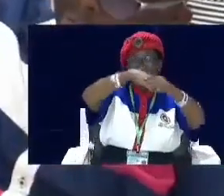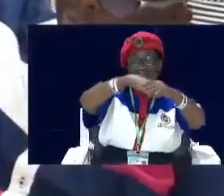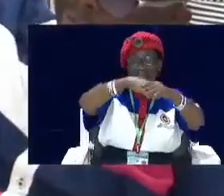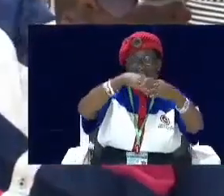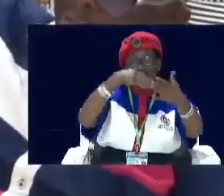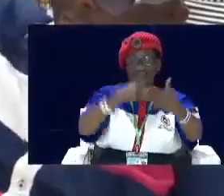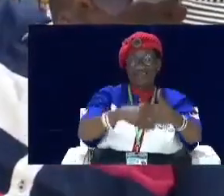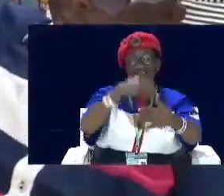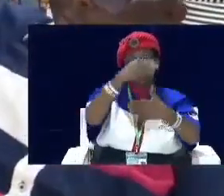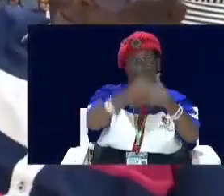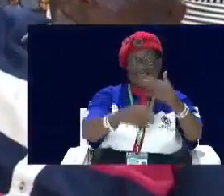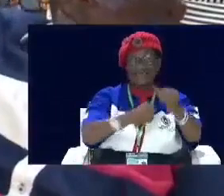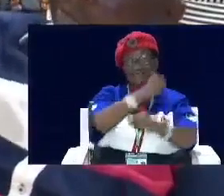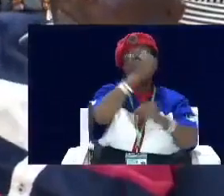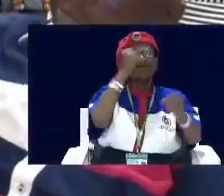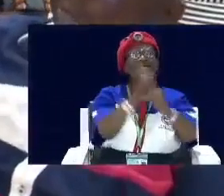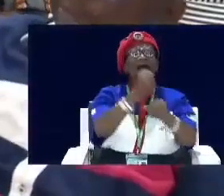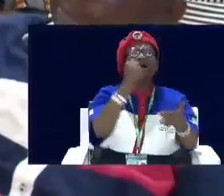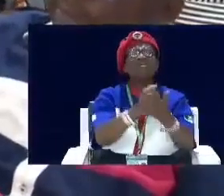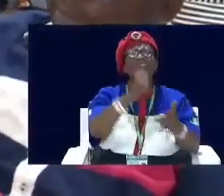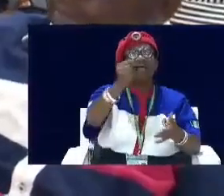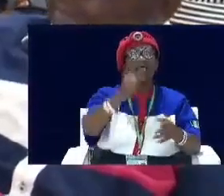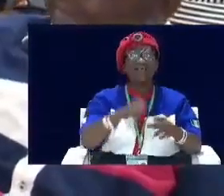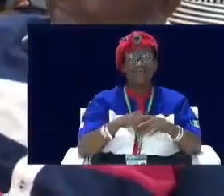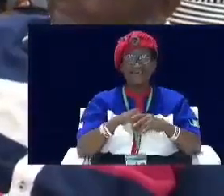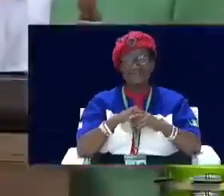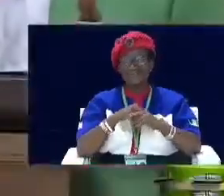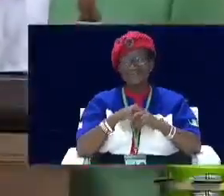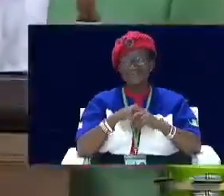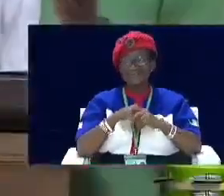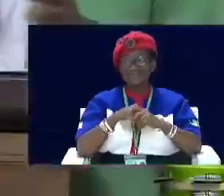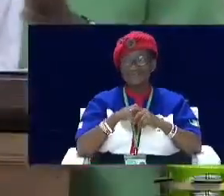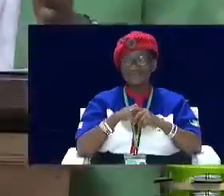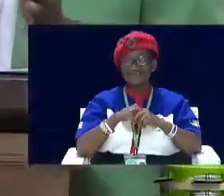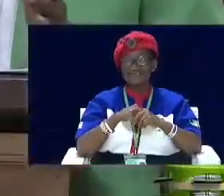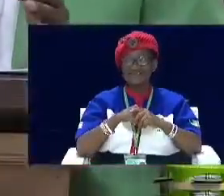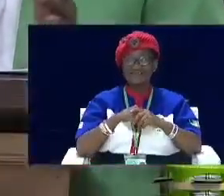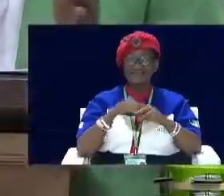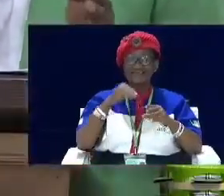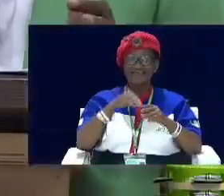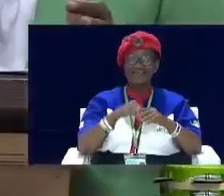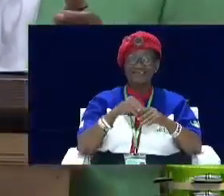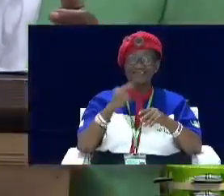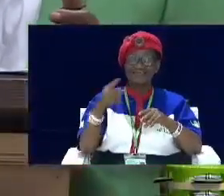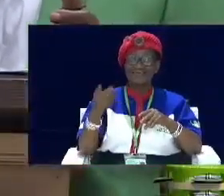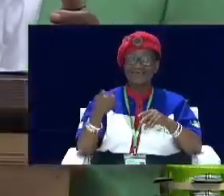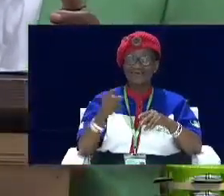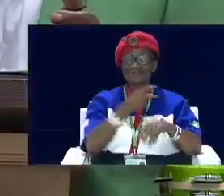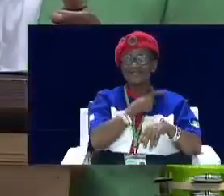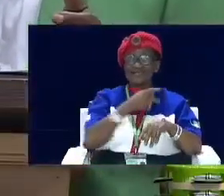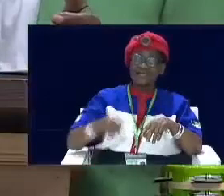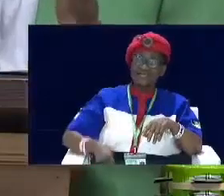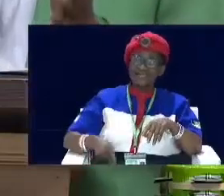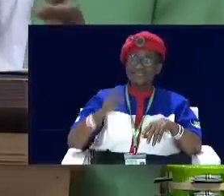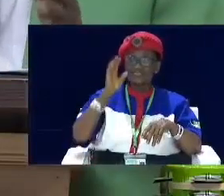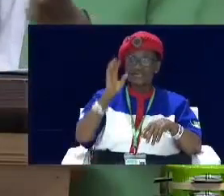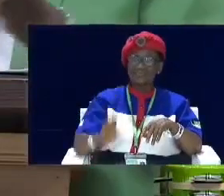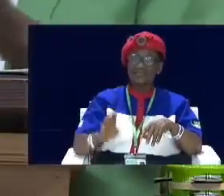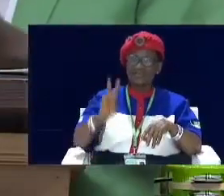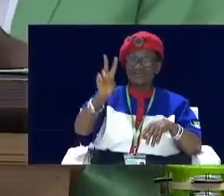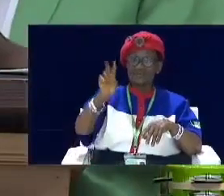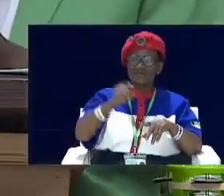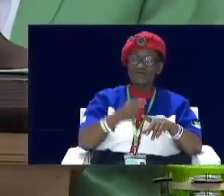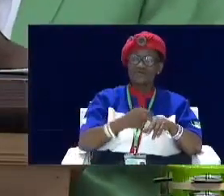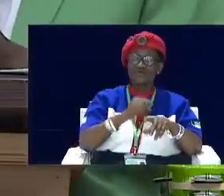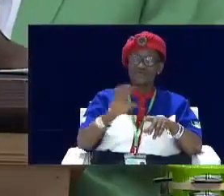Awon mererin ni won lo le oko lodun to nbo. In 2 Kings chapter 2. Ni oba keji ori keji. From verse